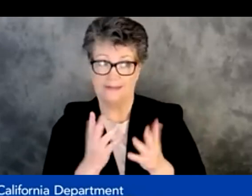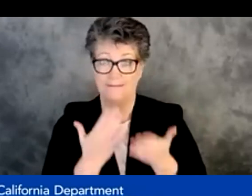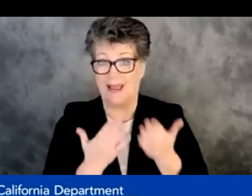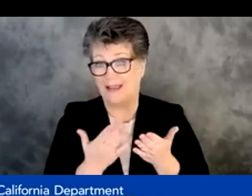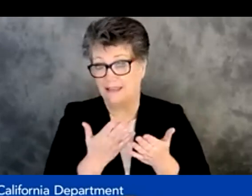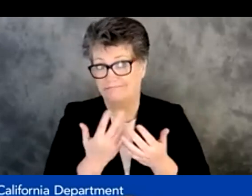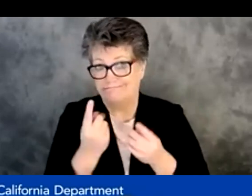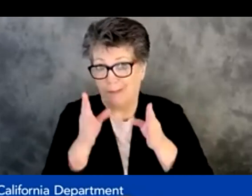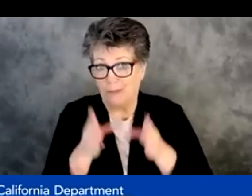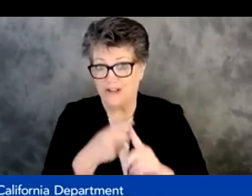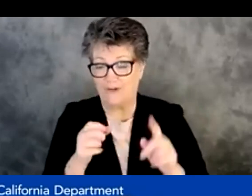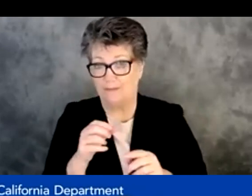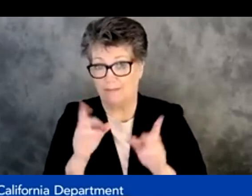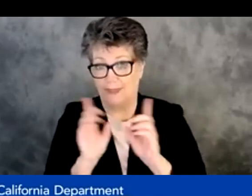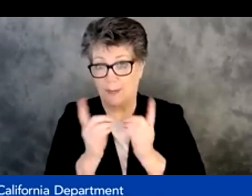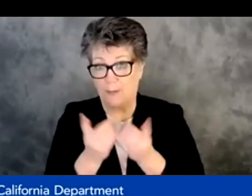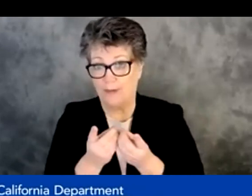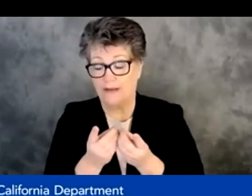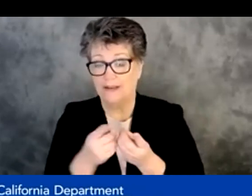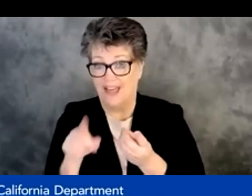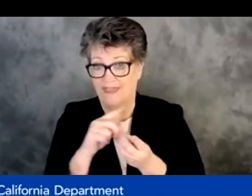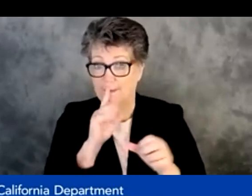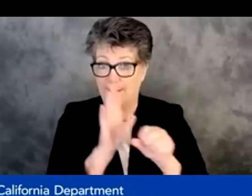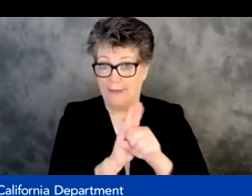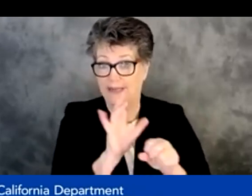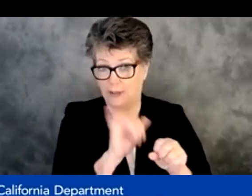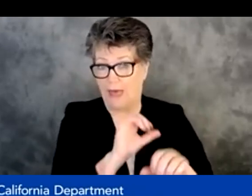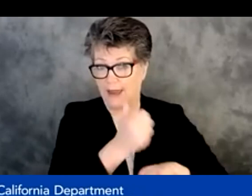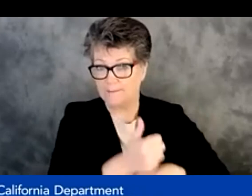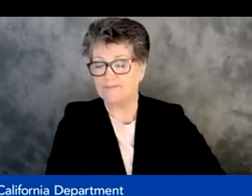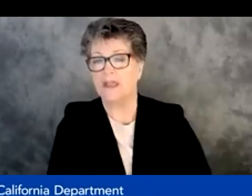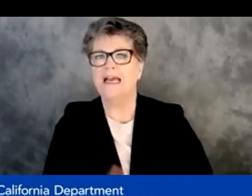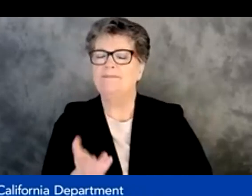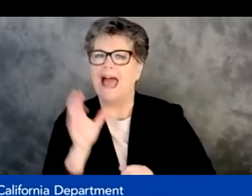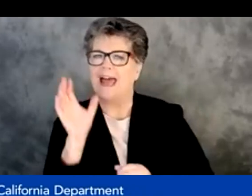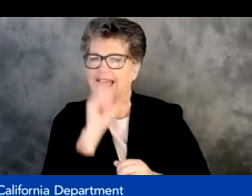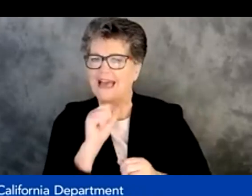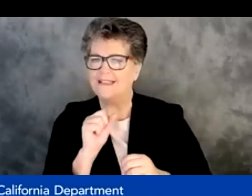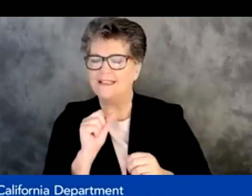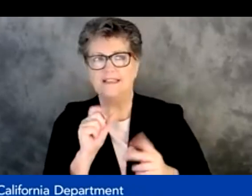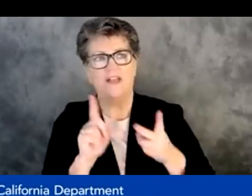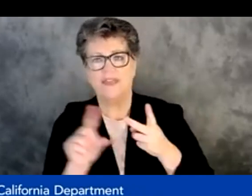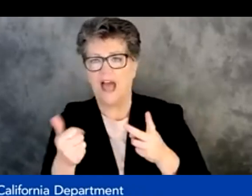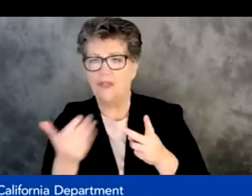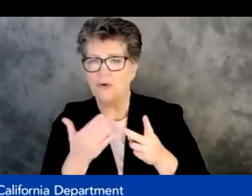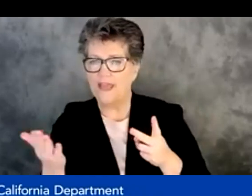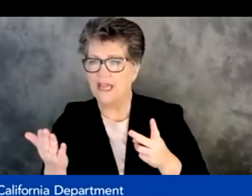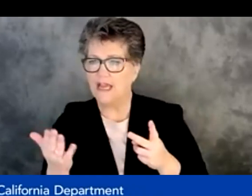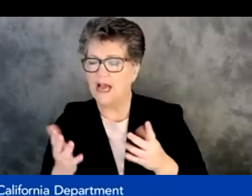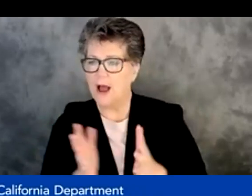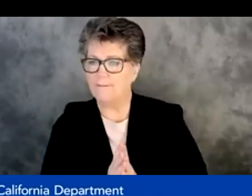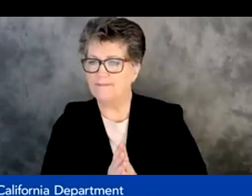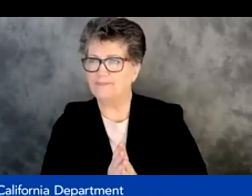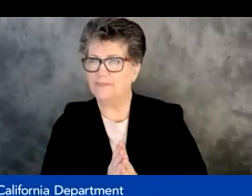someone from the department will make a commitment to that. I guess the other thing is that